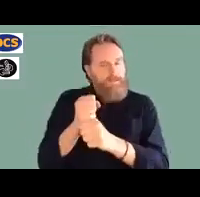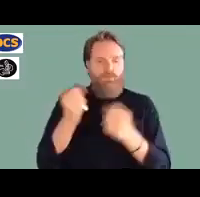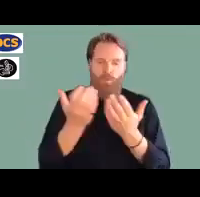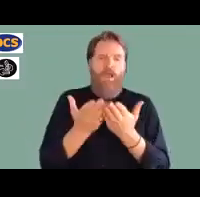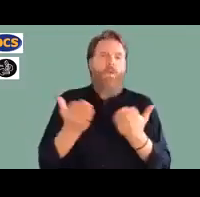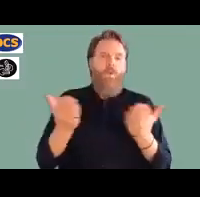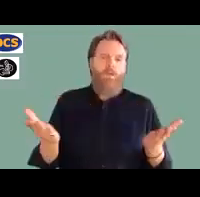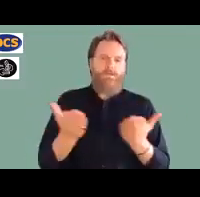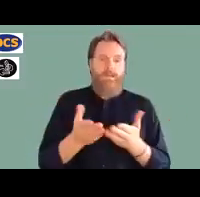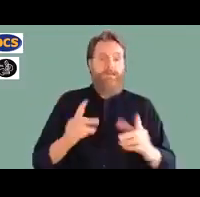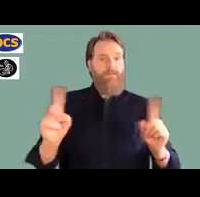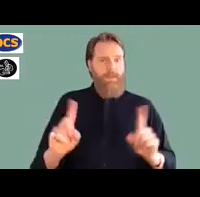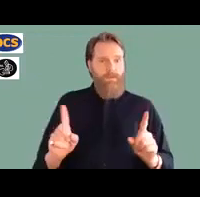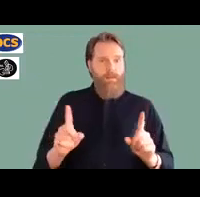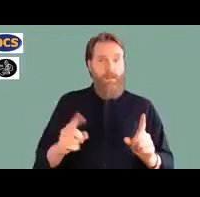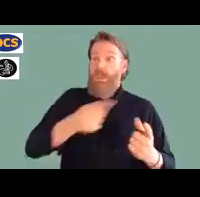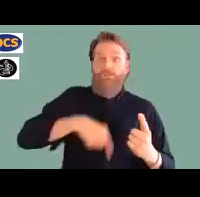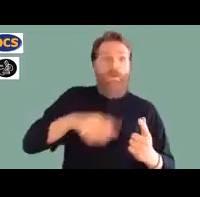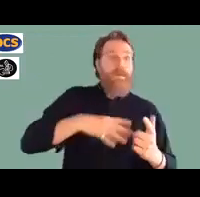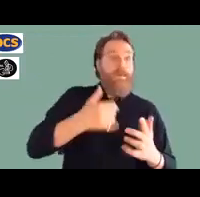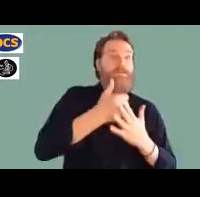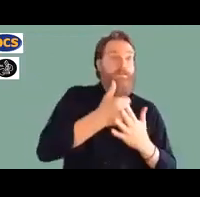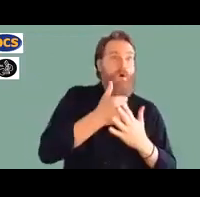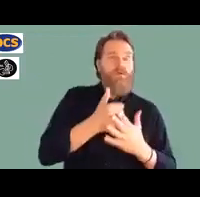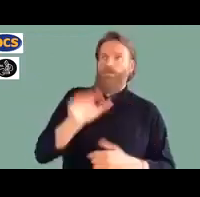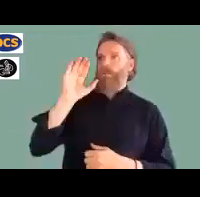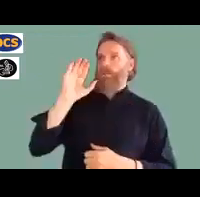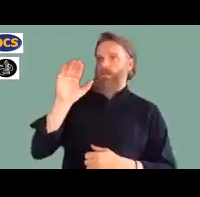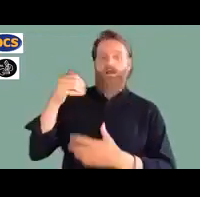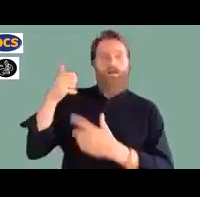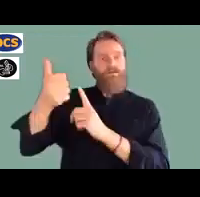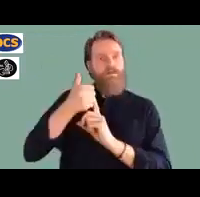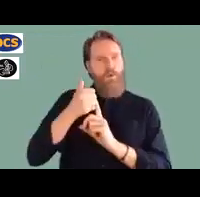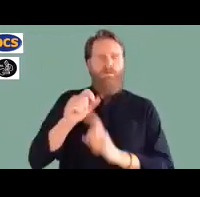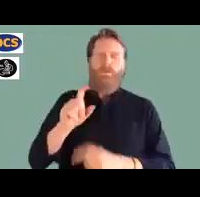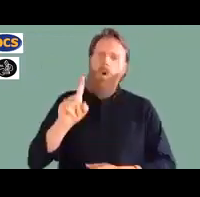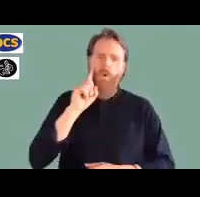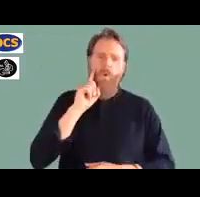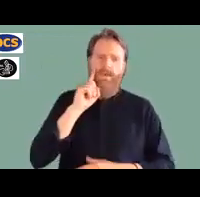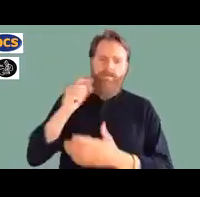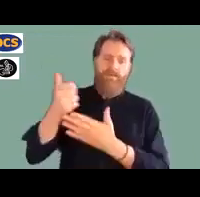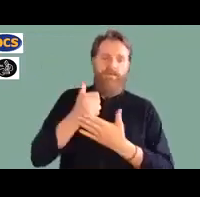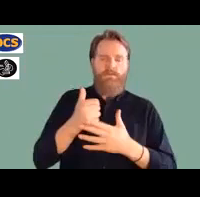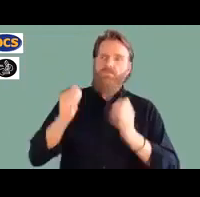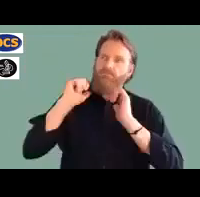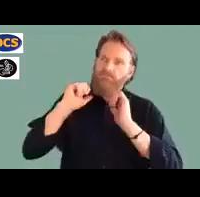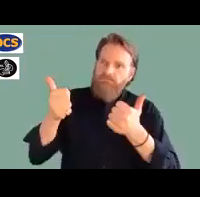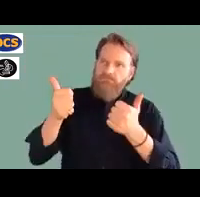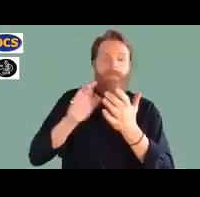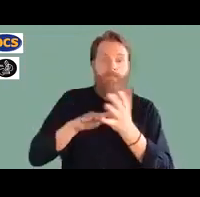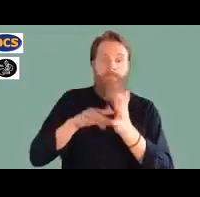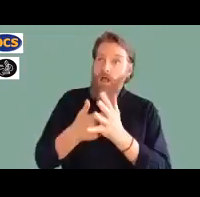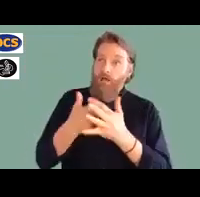we need his support, he's always been there for us, and he's always supported us and championed us. So great to hear from you, Mark, and the floor is